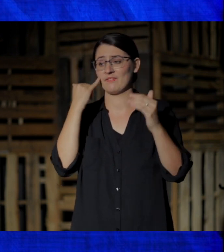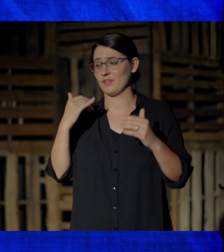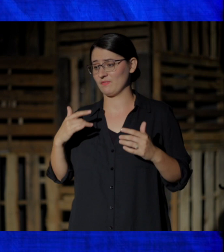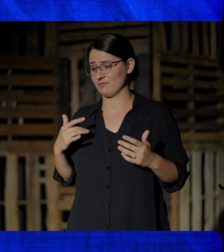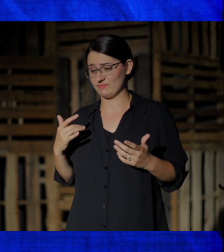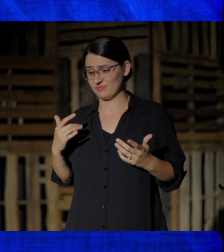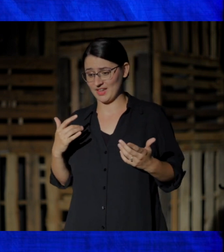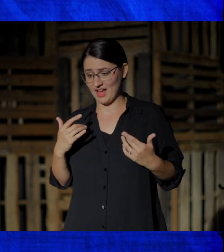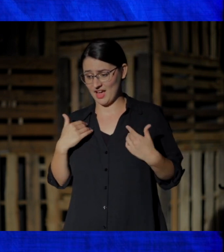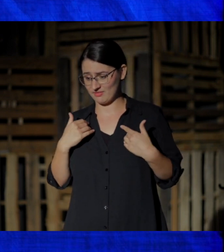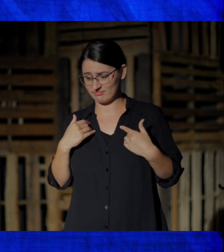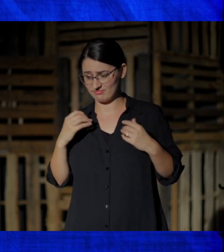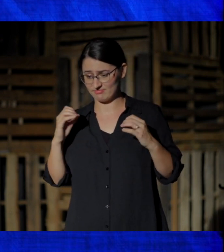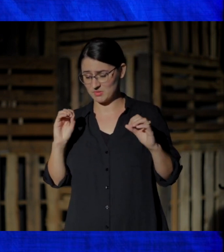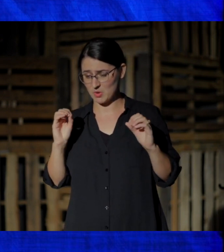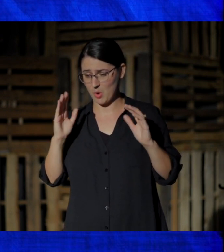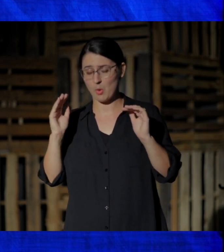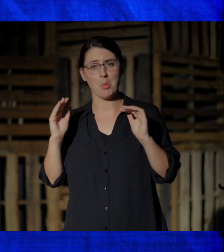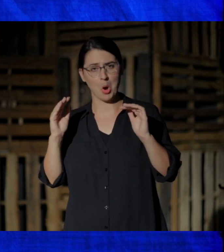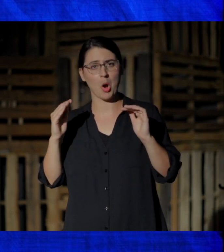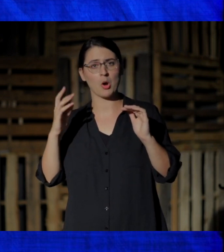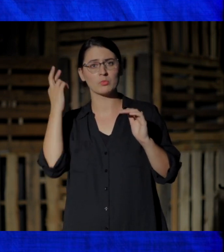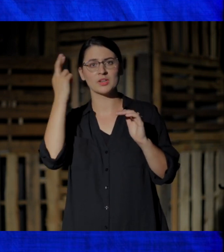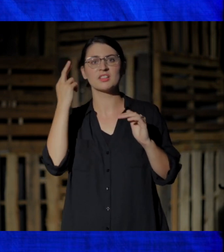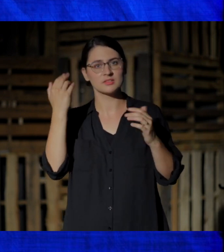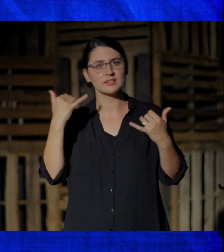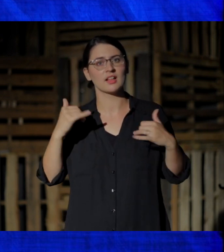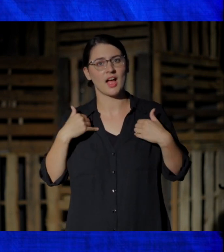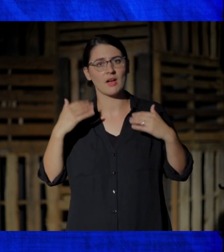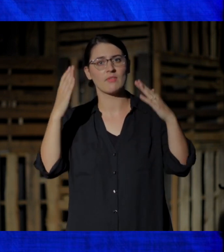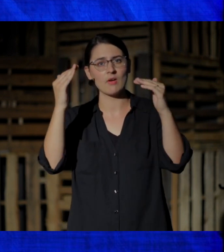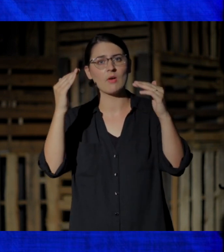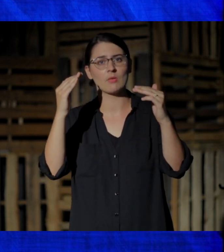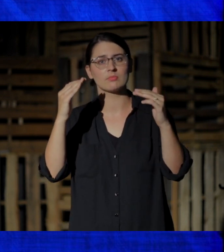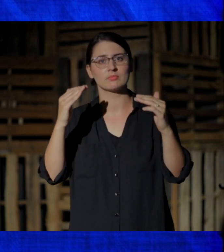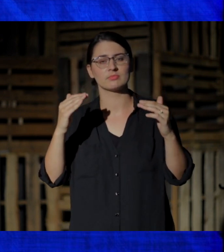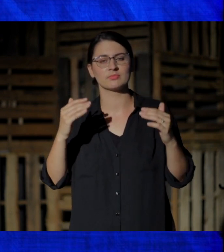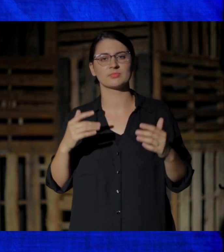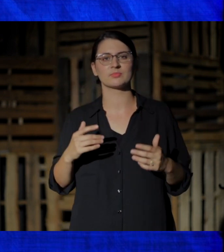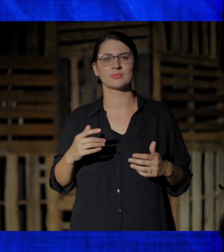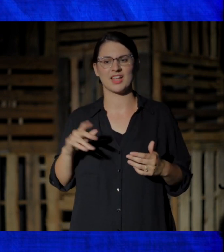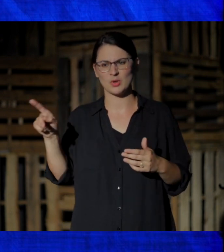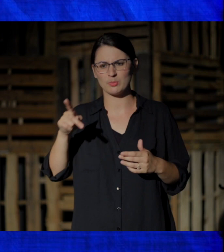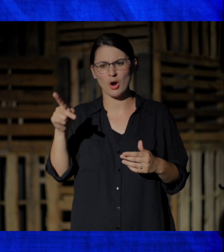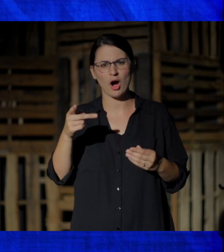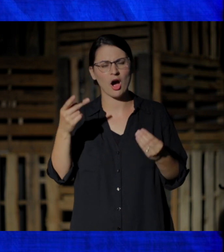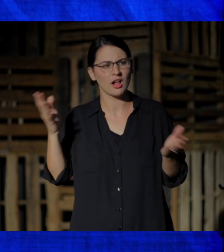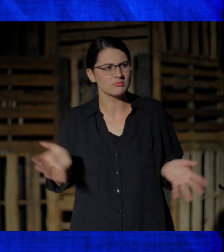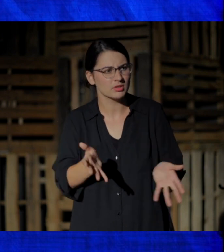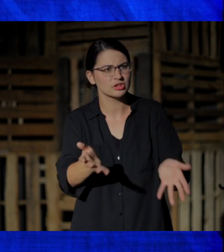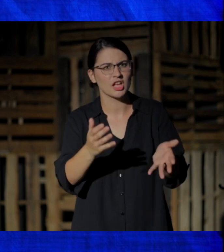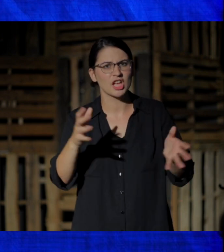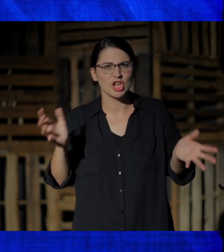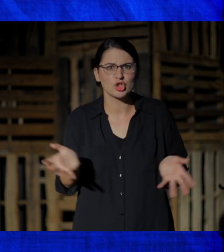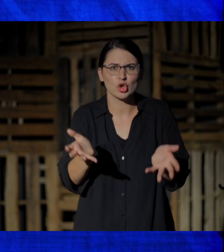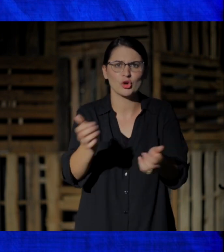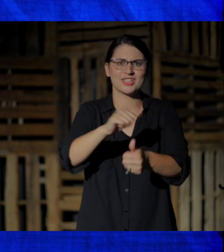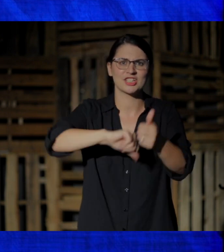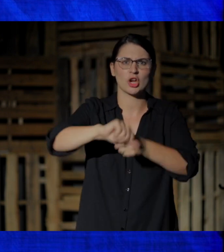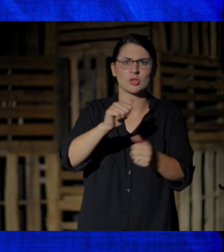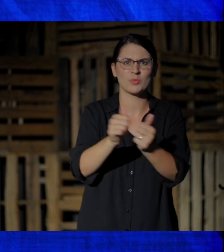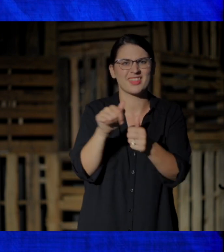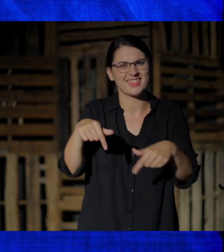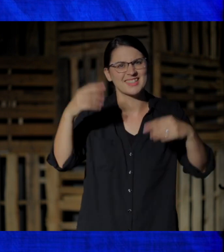And so he says, encourage one another with this. That's why we gather on Sundays. That's why I ask our band to sing songs that make sense to your heart and